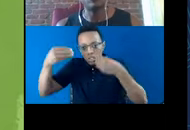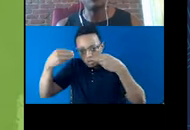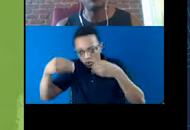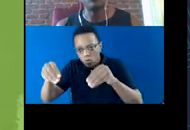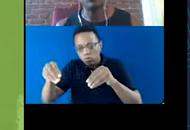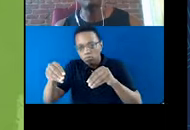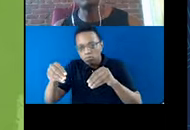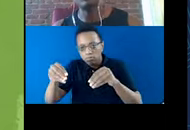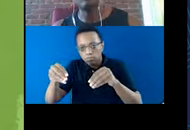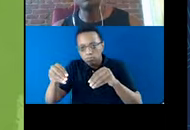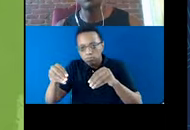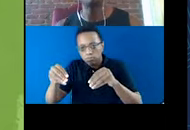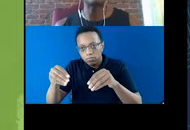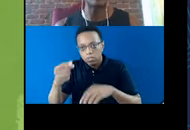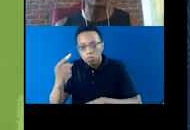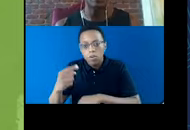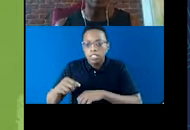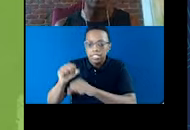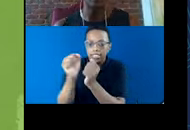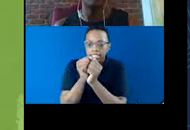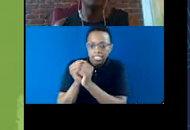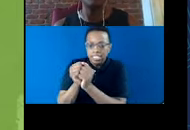in one of the slave ports of Benin in